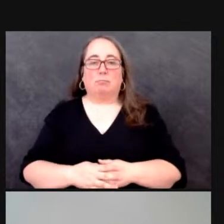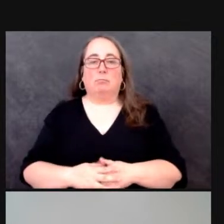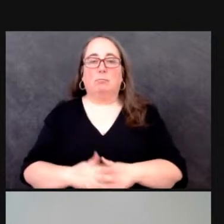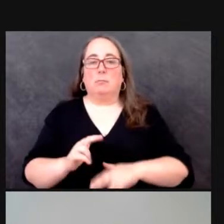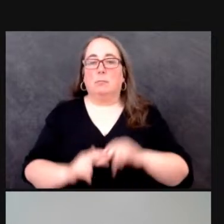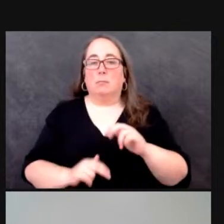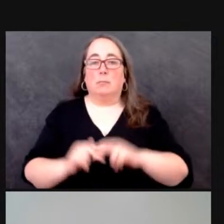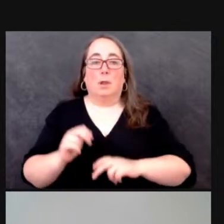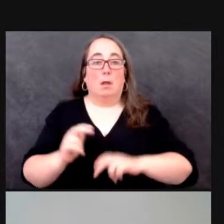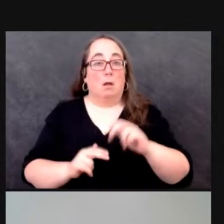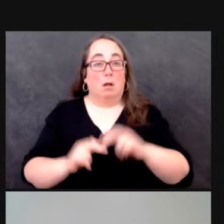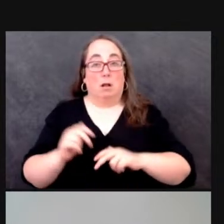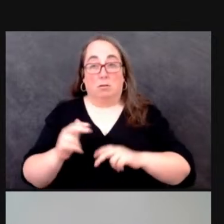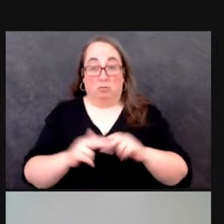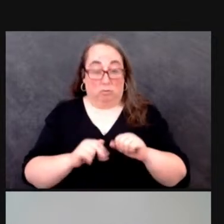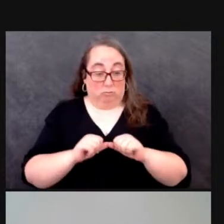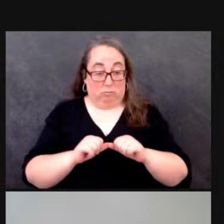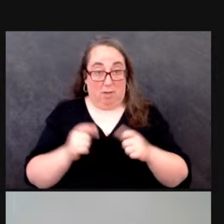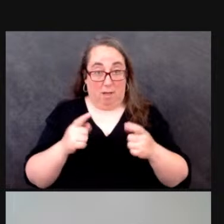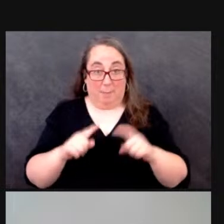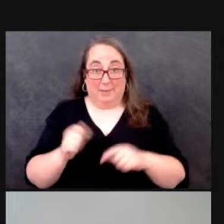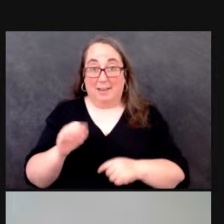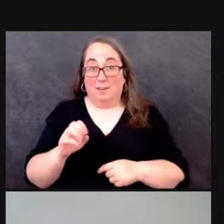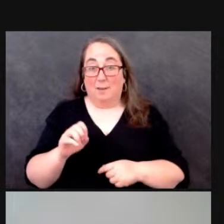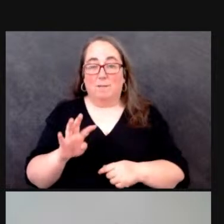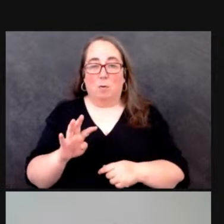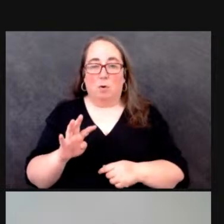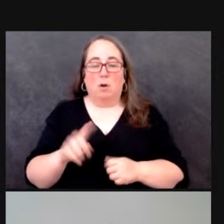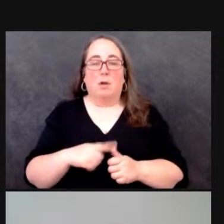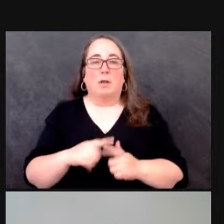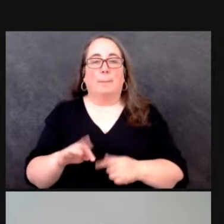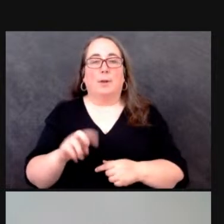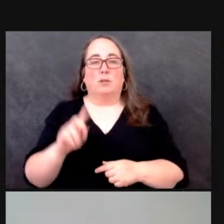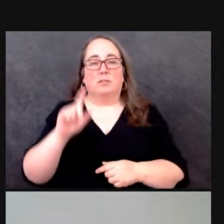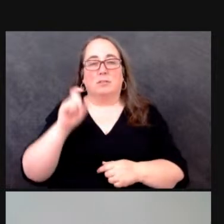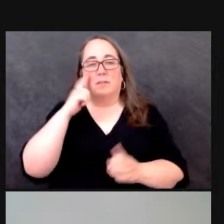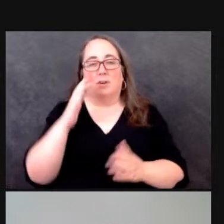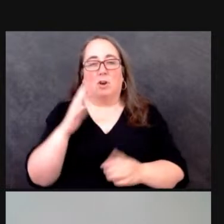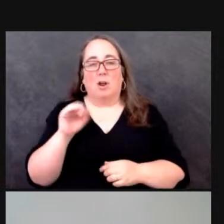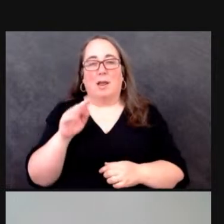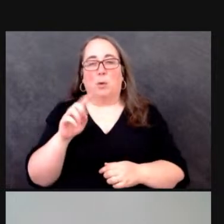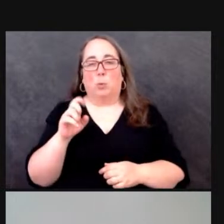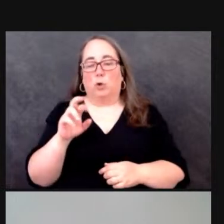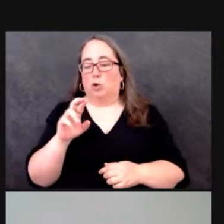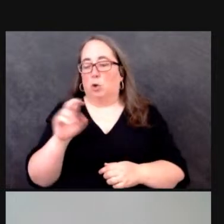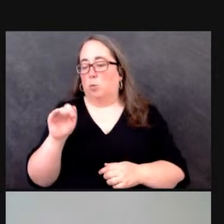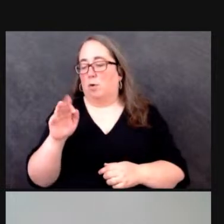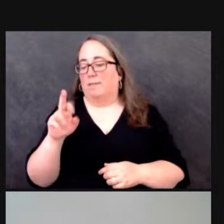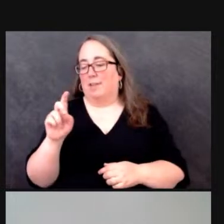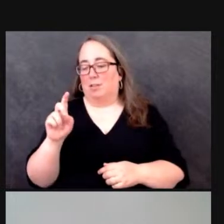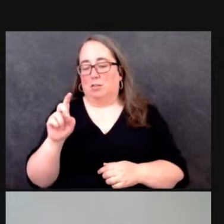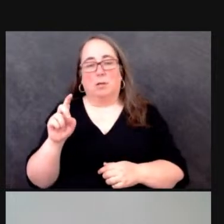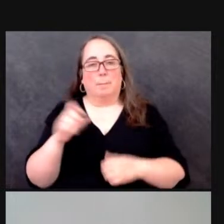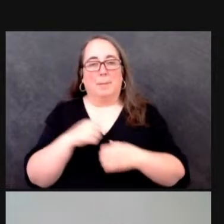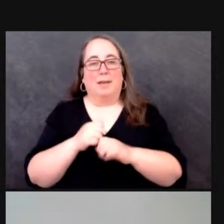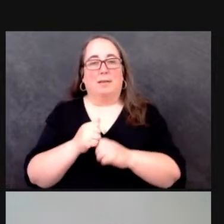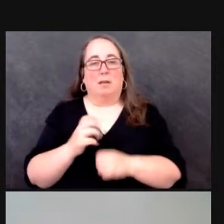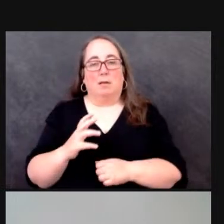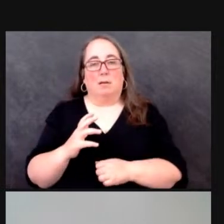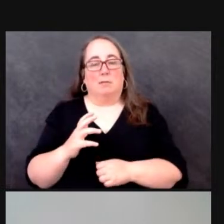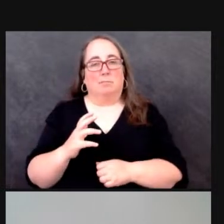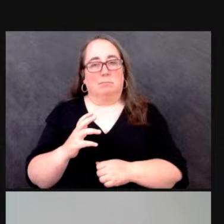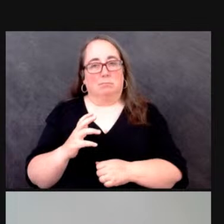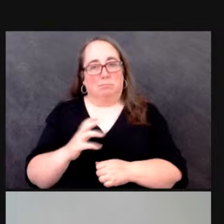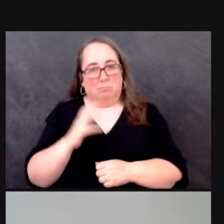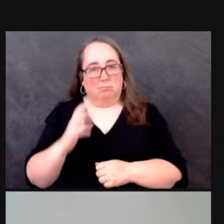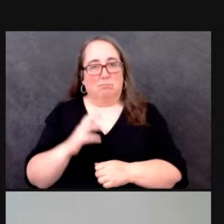vessel was still underway, in 1904, Maryland's Governor Edwin Warfield commissioned the creation of a custom silver service to be